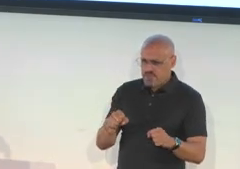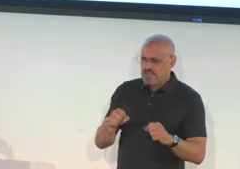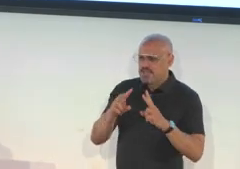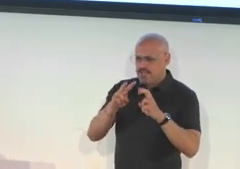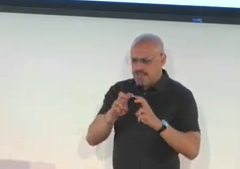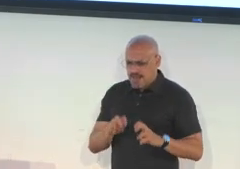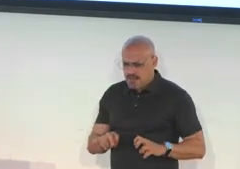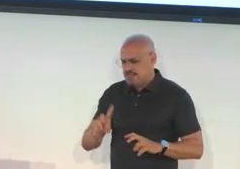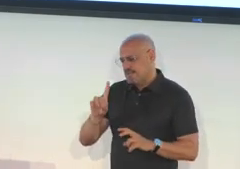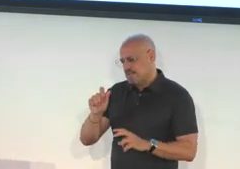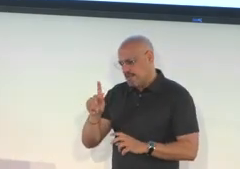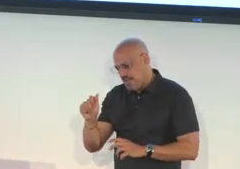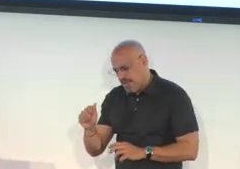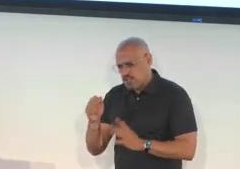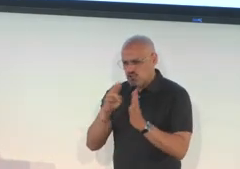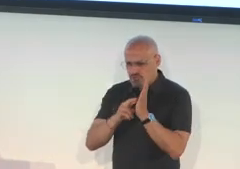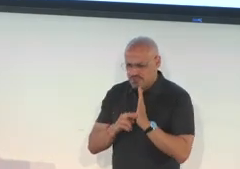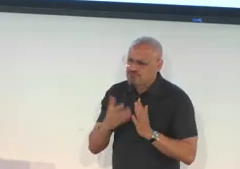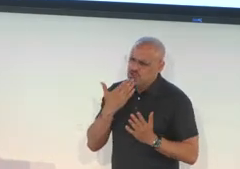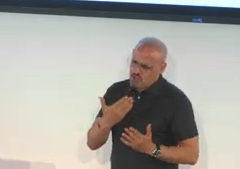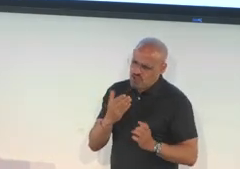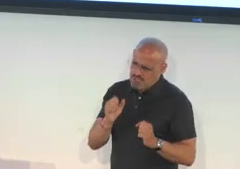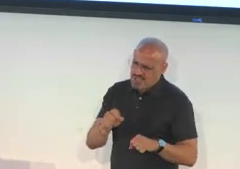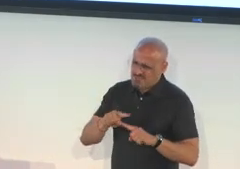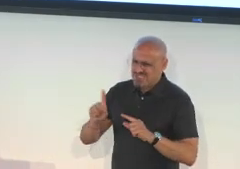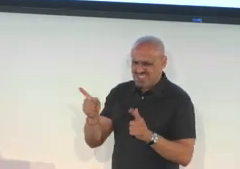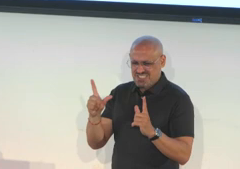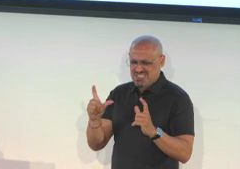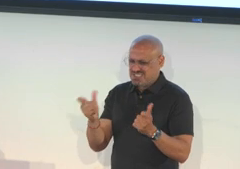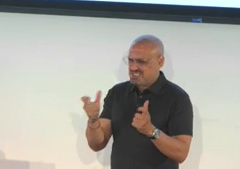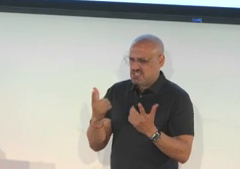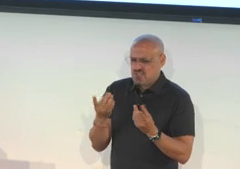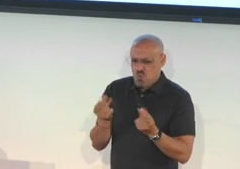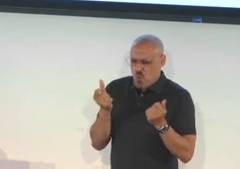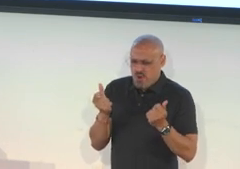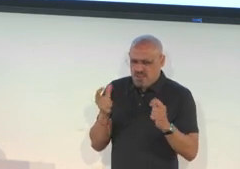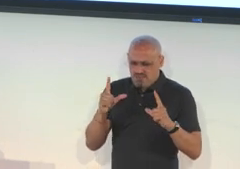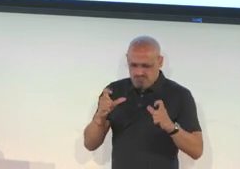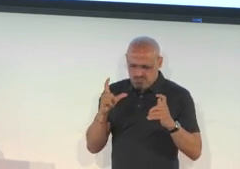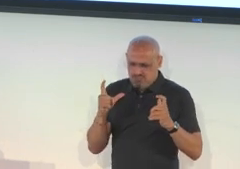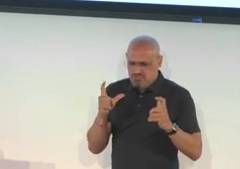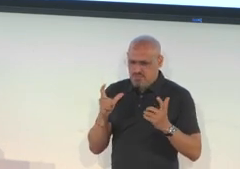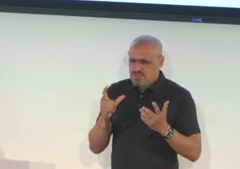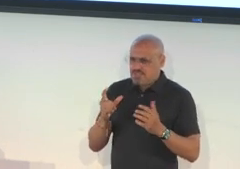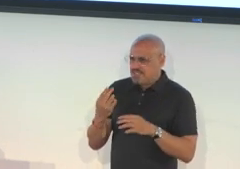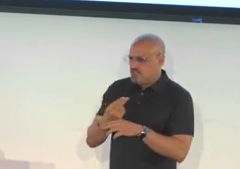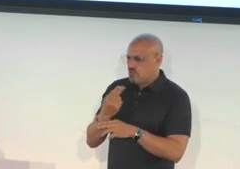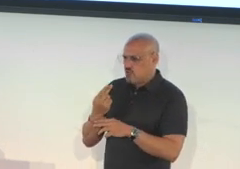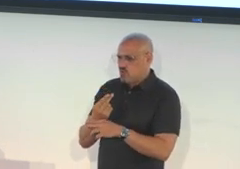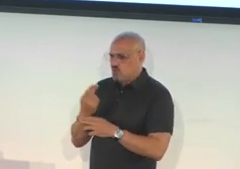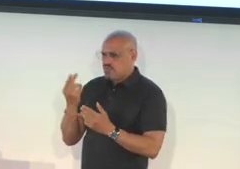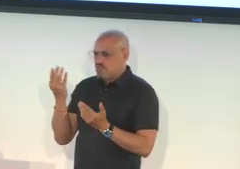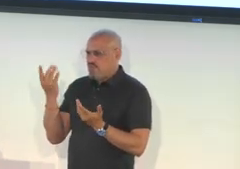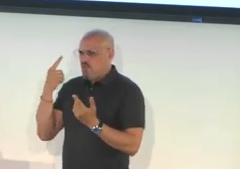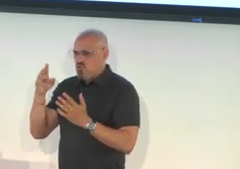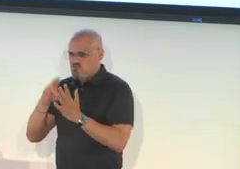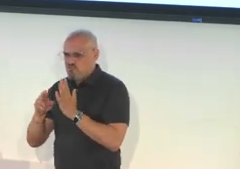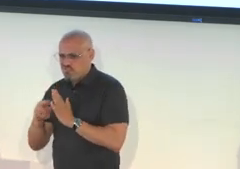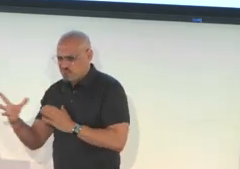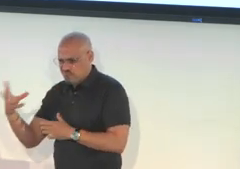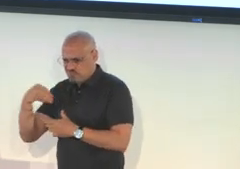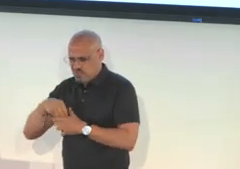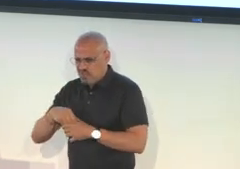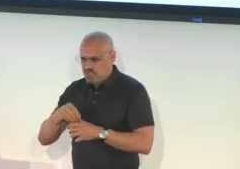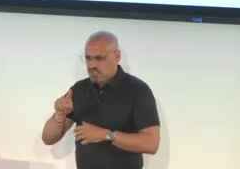and data and research is all very good, but it is only a snapshot. It's as useful as the research that came into it, and it is only